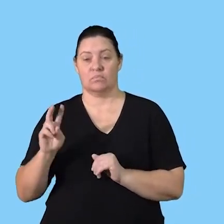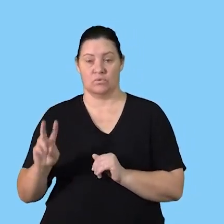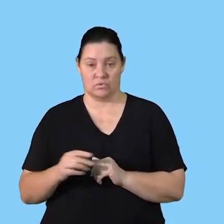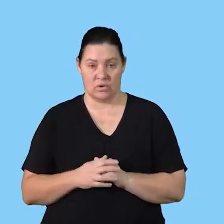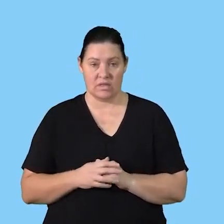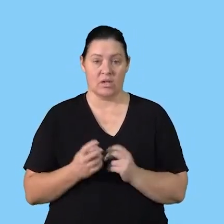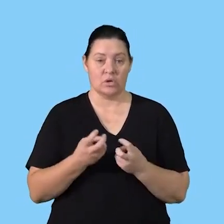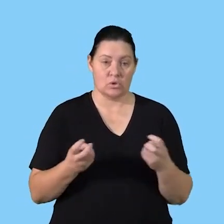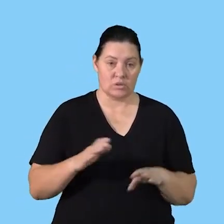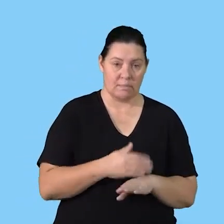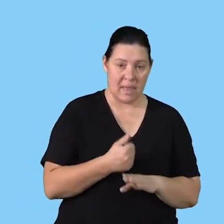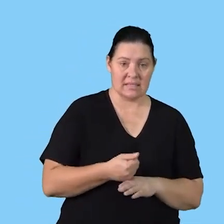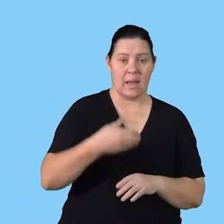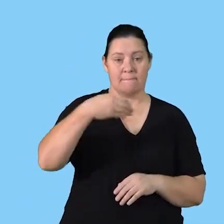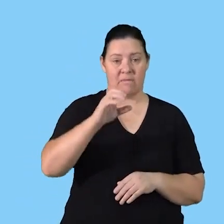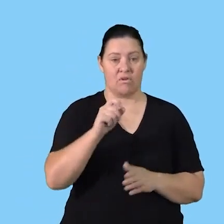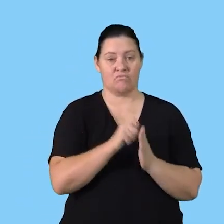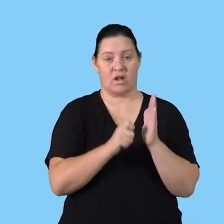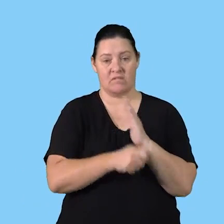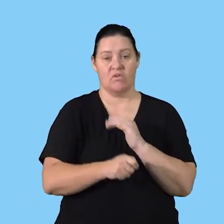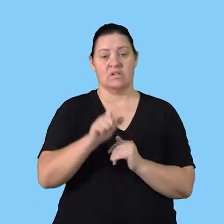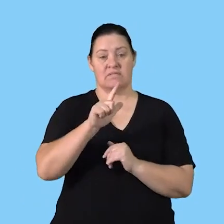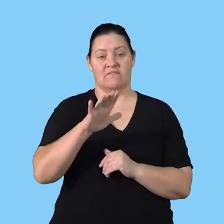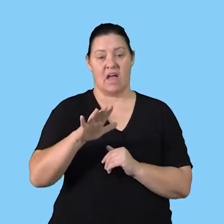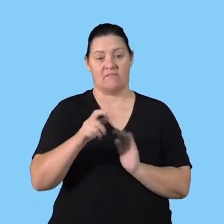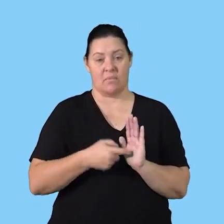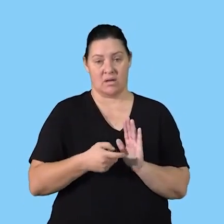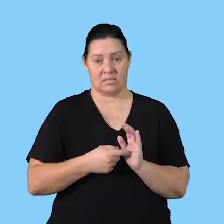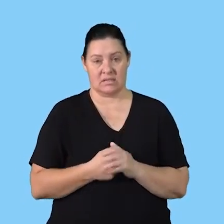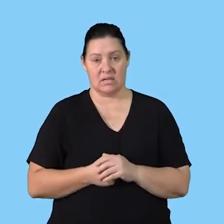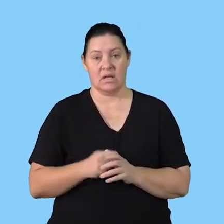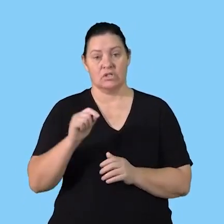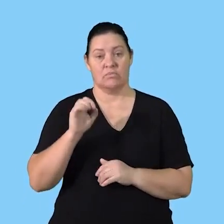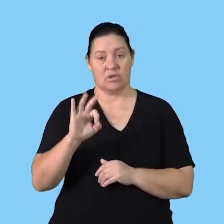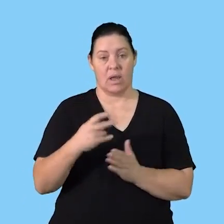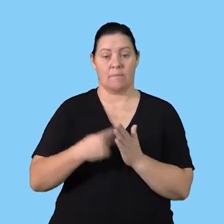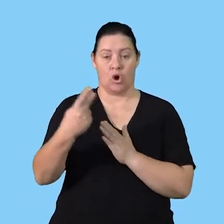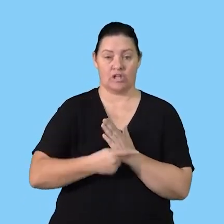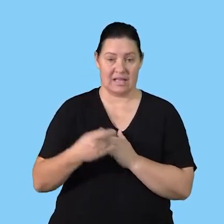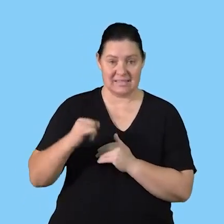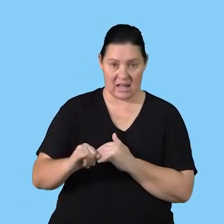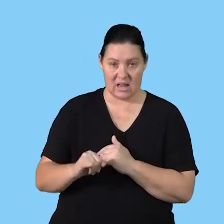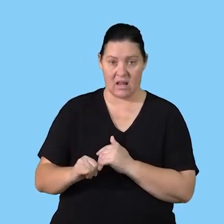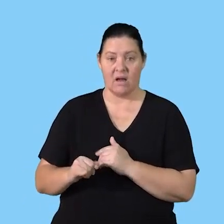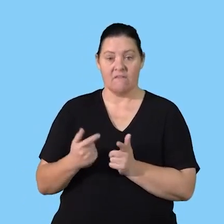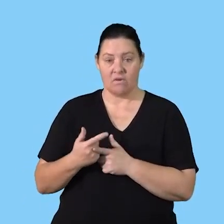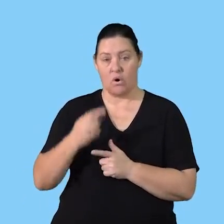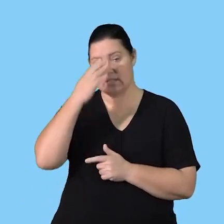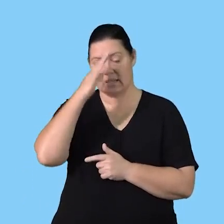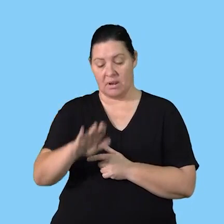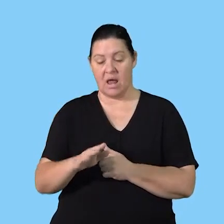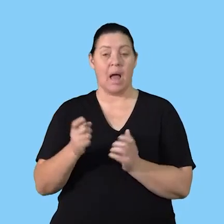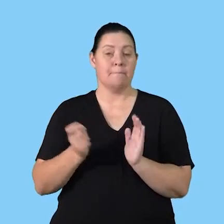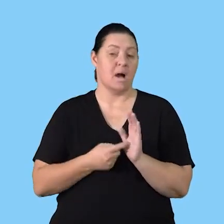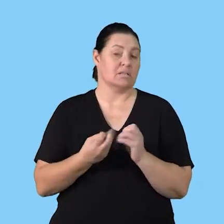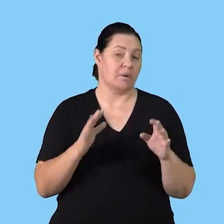have the source base and paragraph writing there for 75 marks. Then in term 3, we'll still have our project under settlements